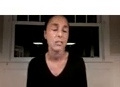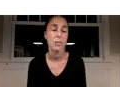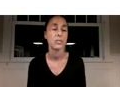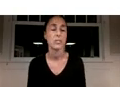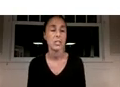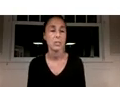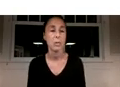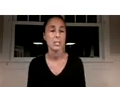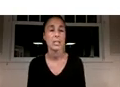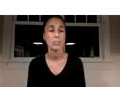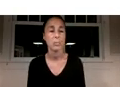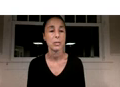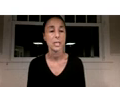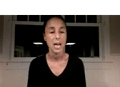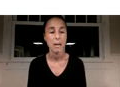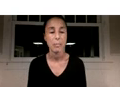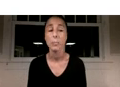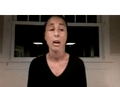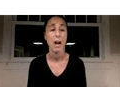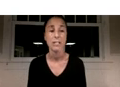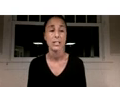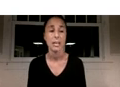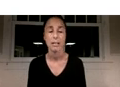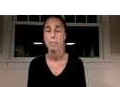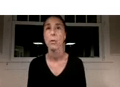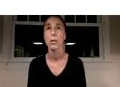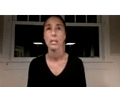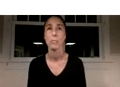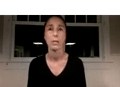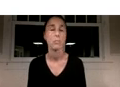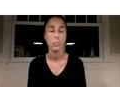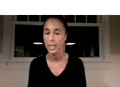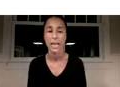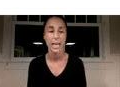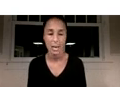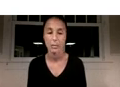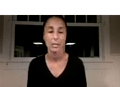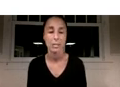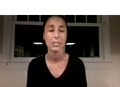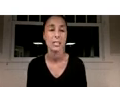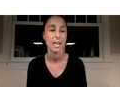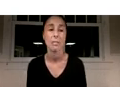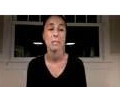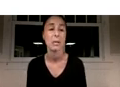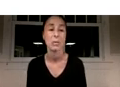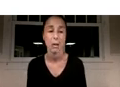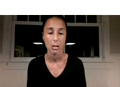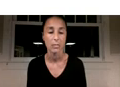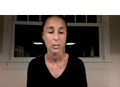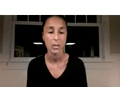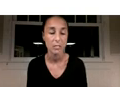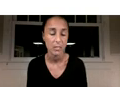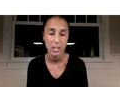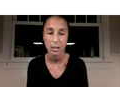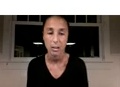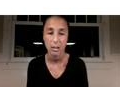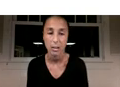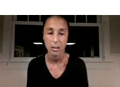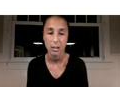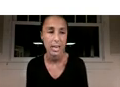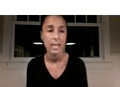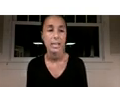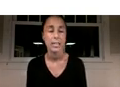are. And so it wasn't the appropriate time, but we are obviously more than willing and able to sit down and meet with all of you